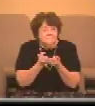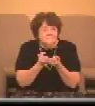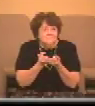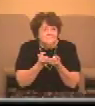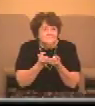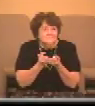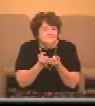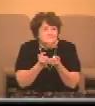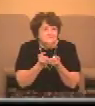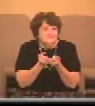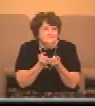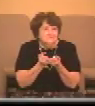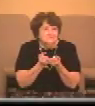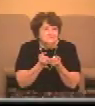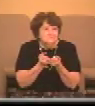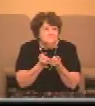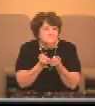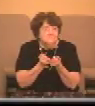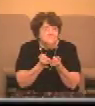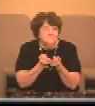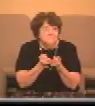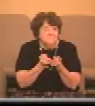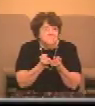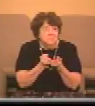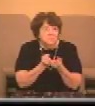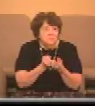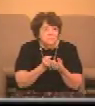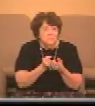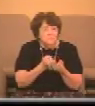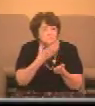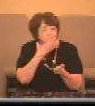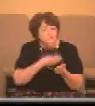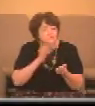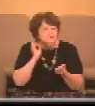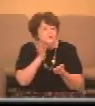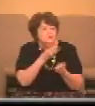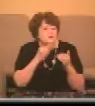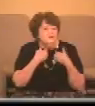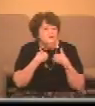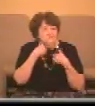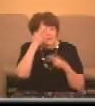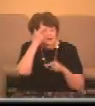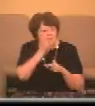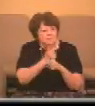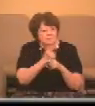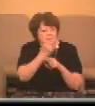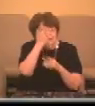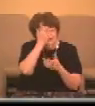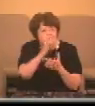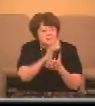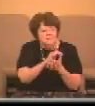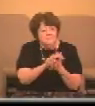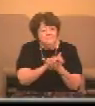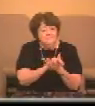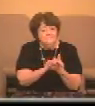plea and long that we'd have faith to